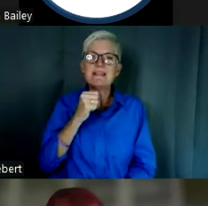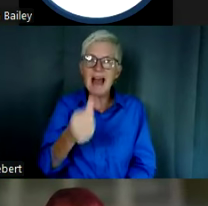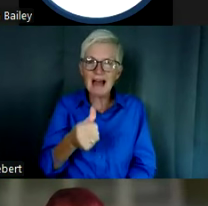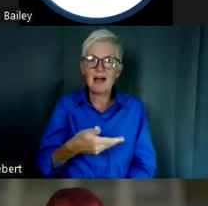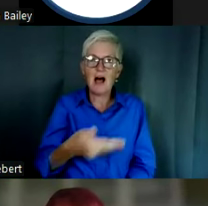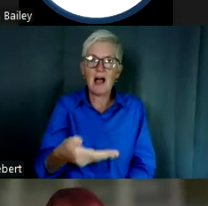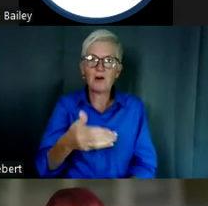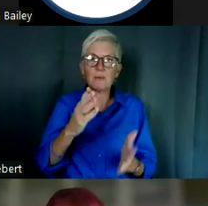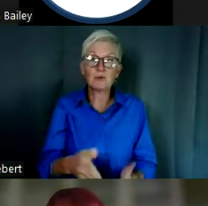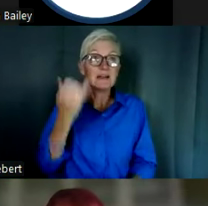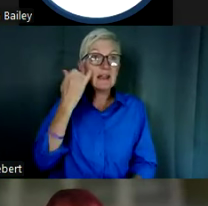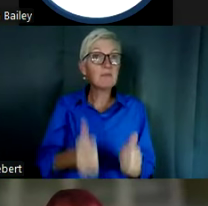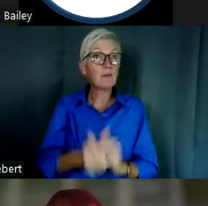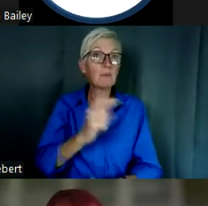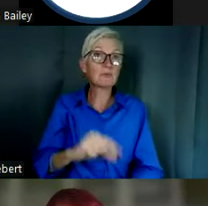most qualified candidate.